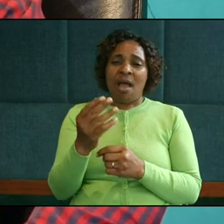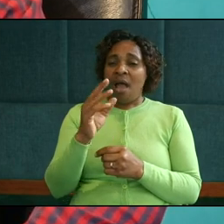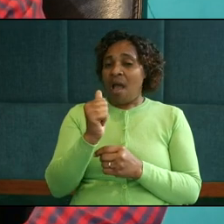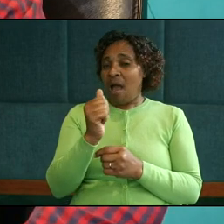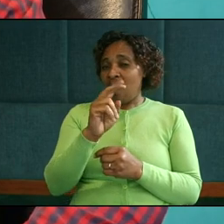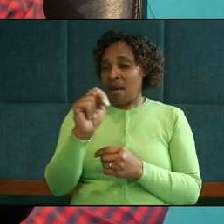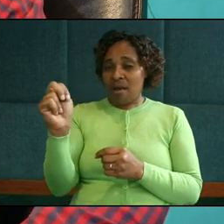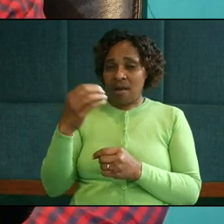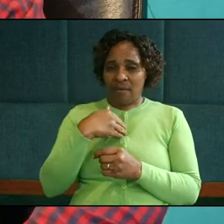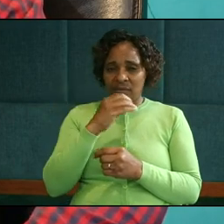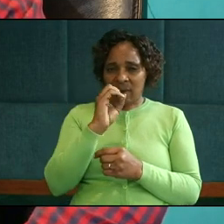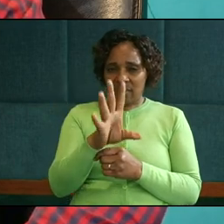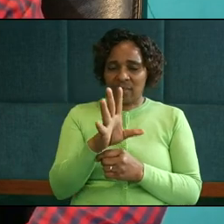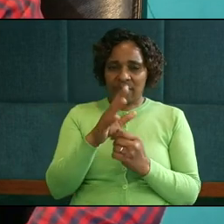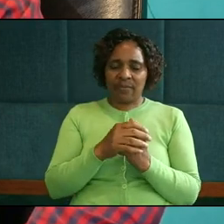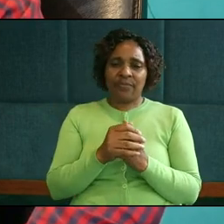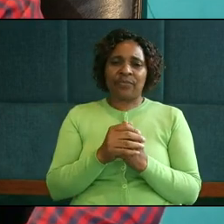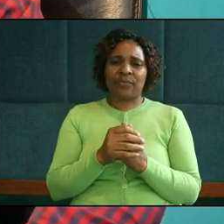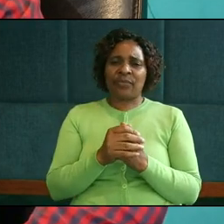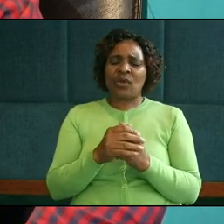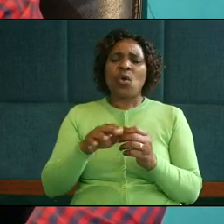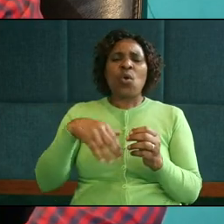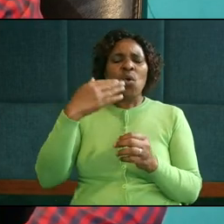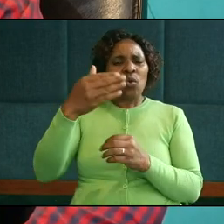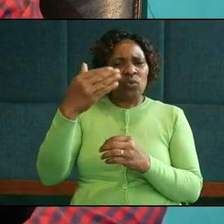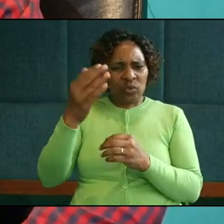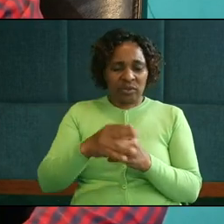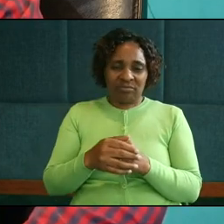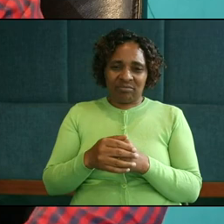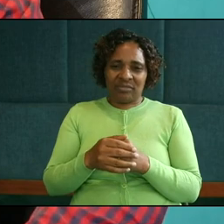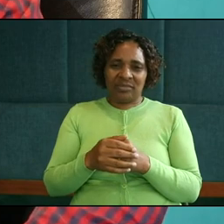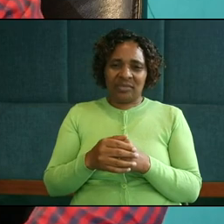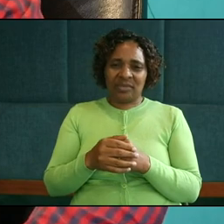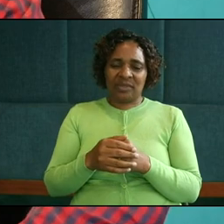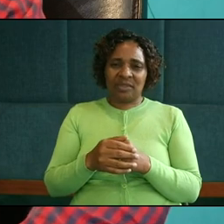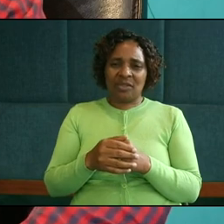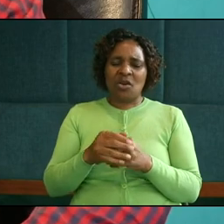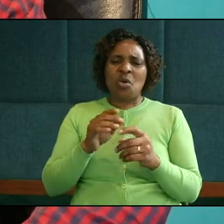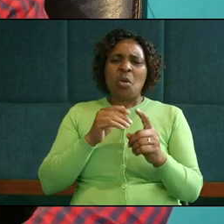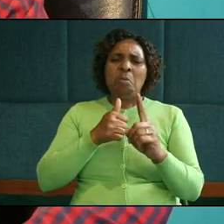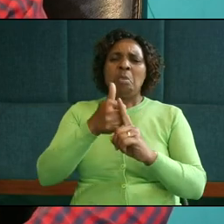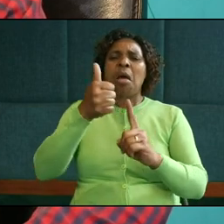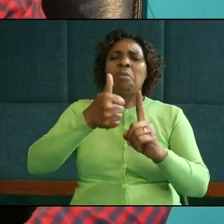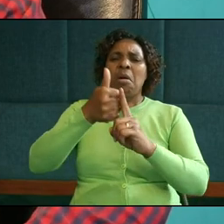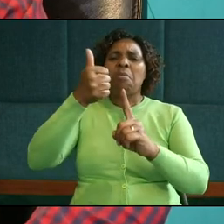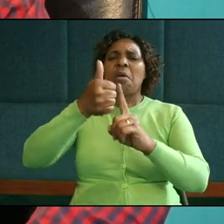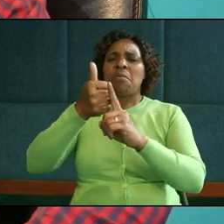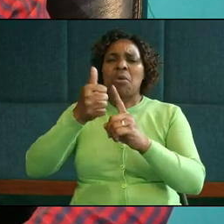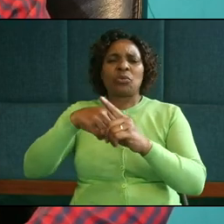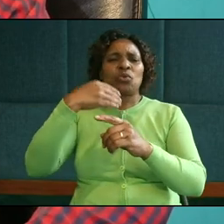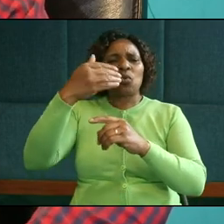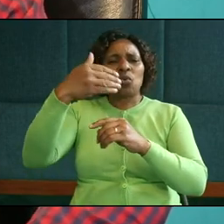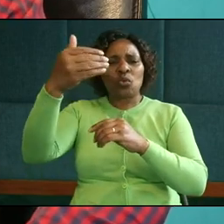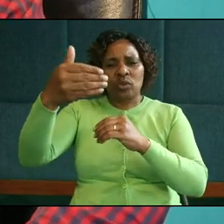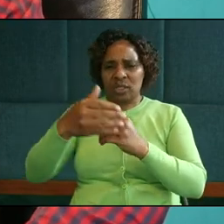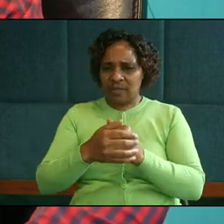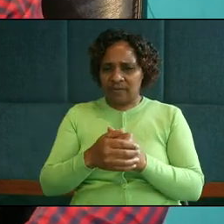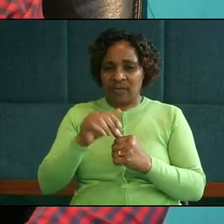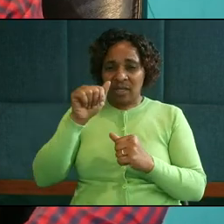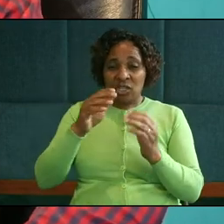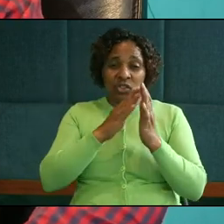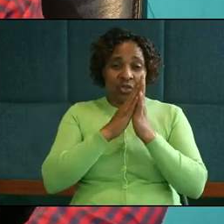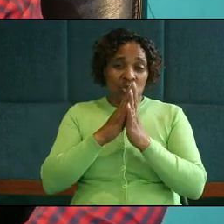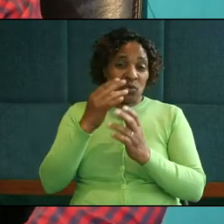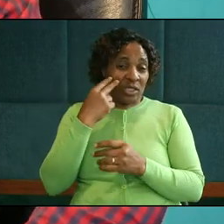So that's what she always used to mock her with. And in this story, we see